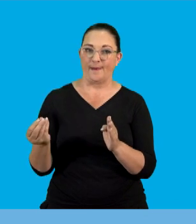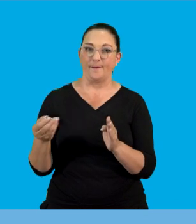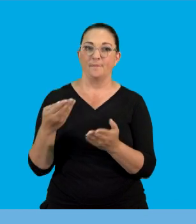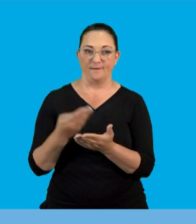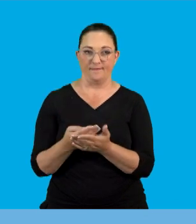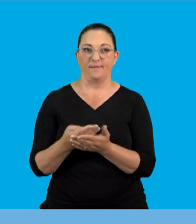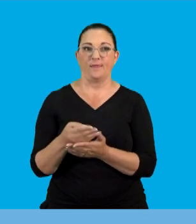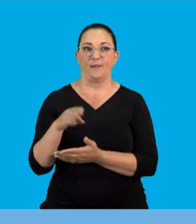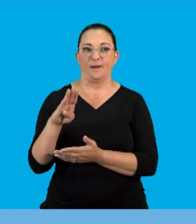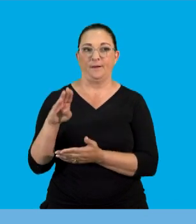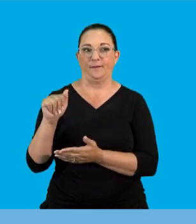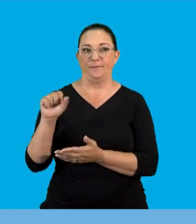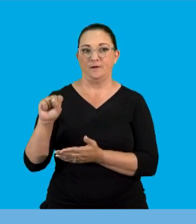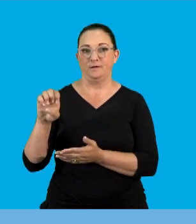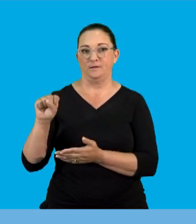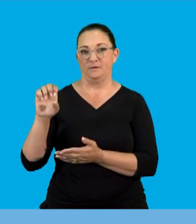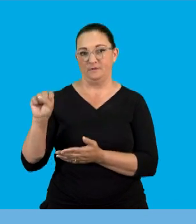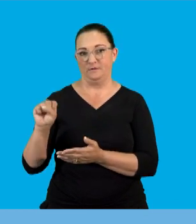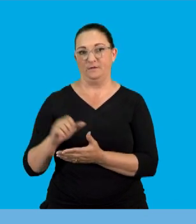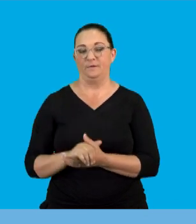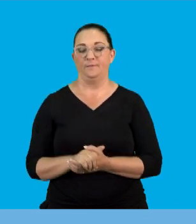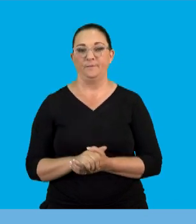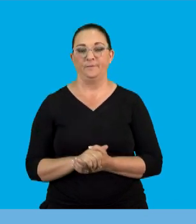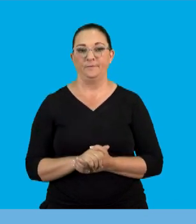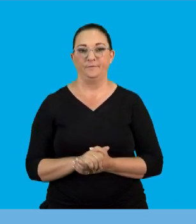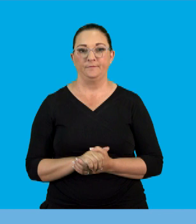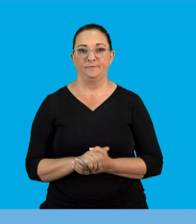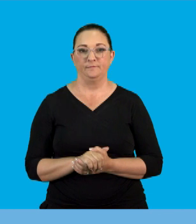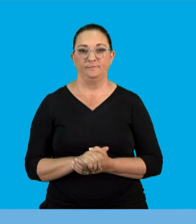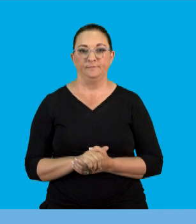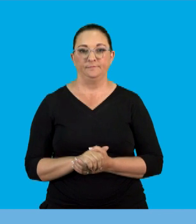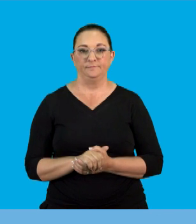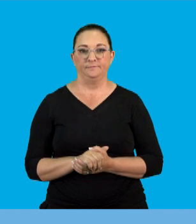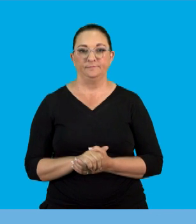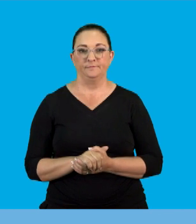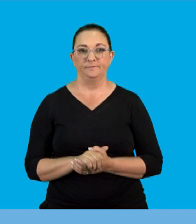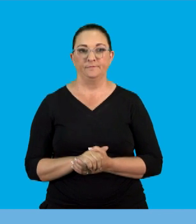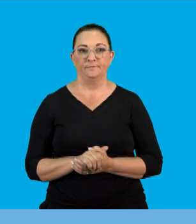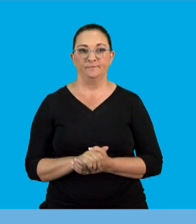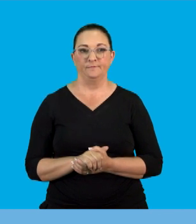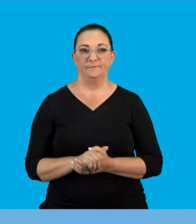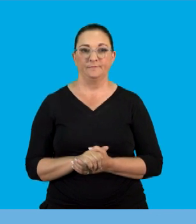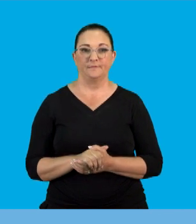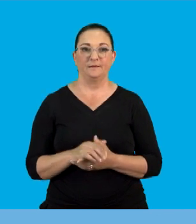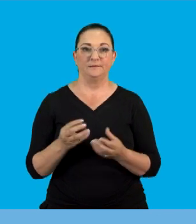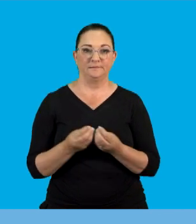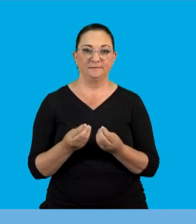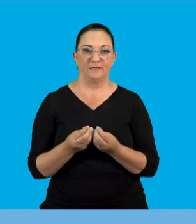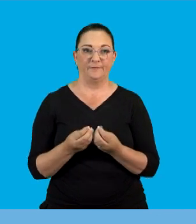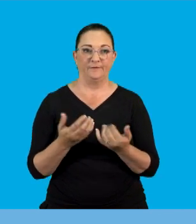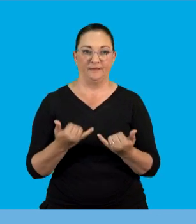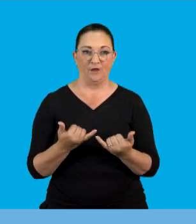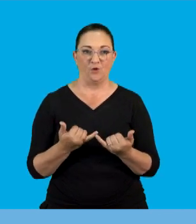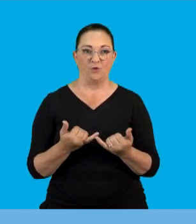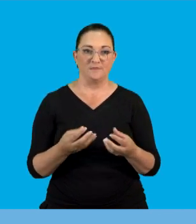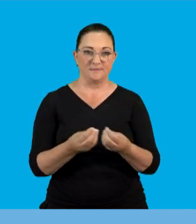equals to 14, anything above 7 and 14 included and below 14, that substance within that range is going